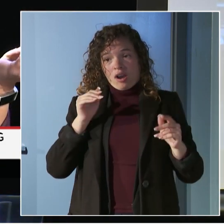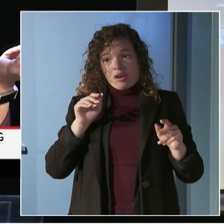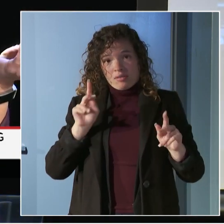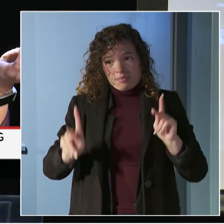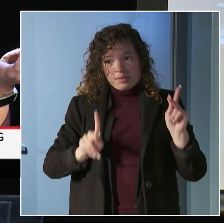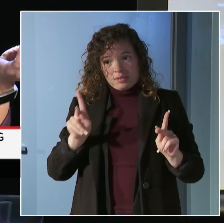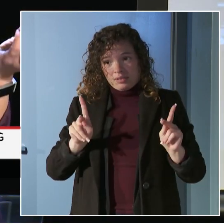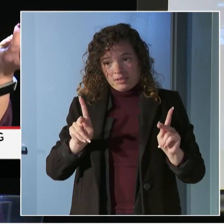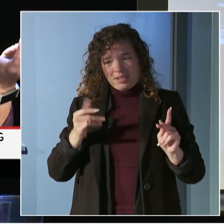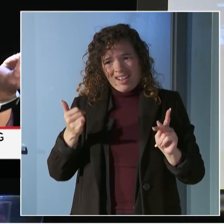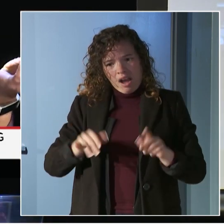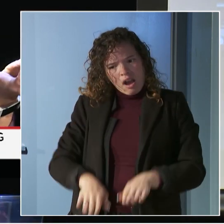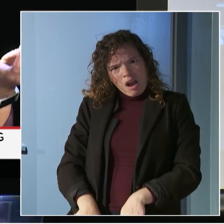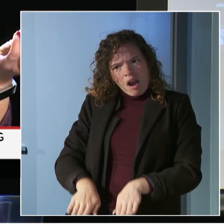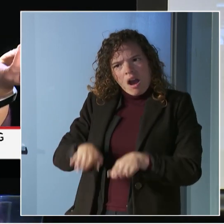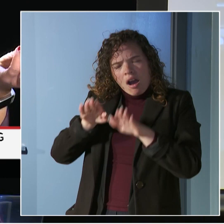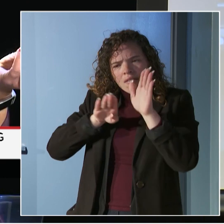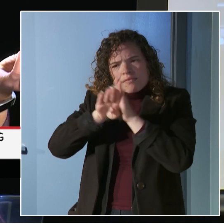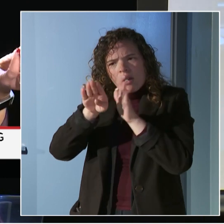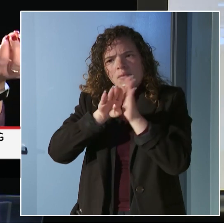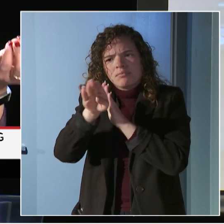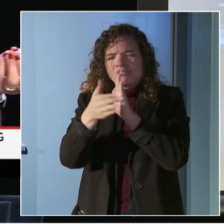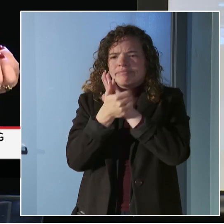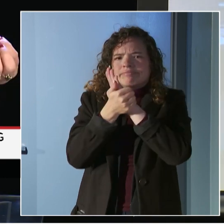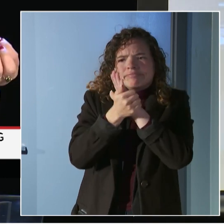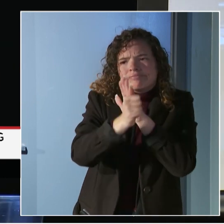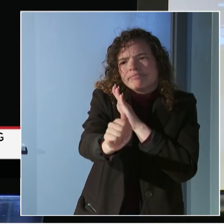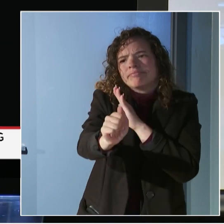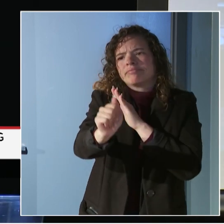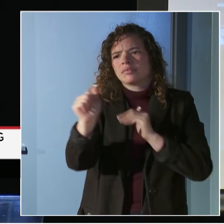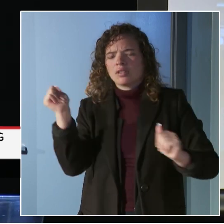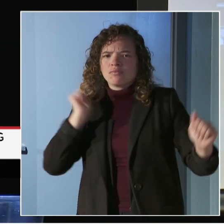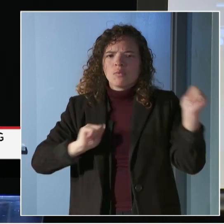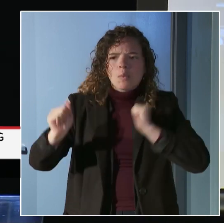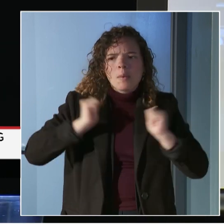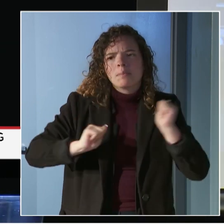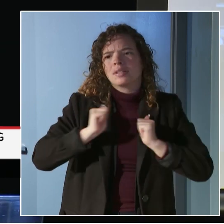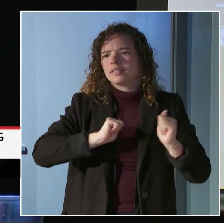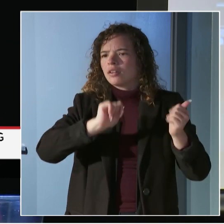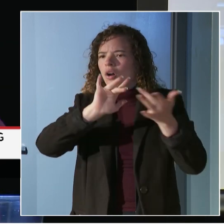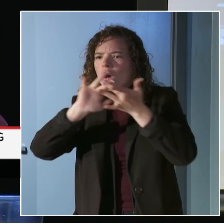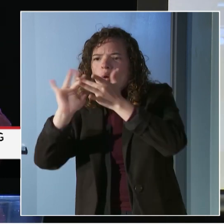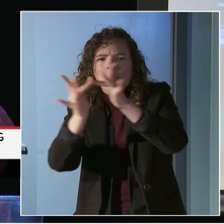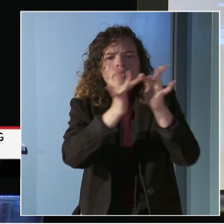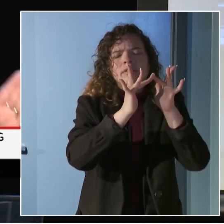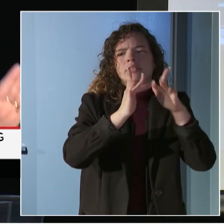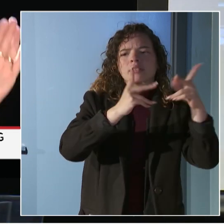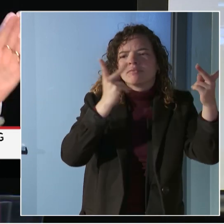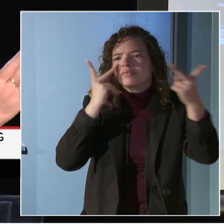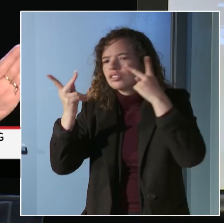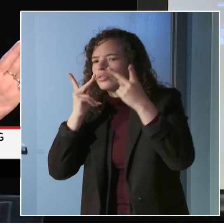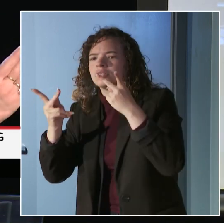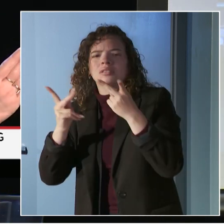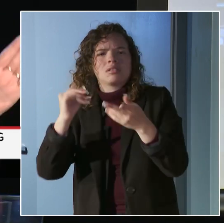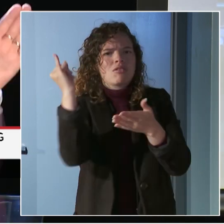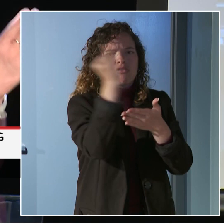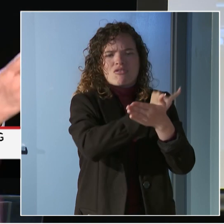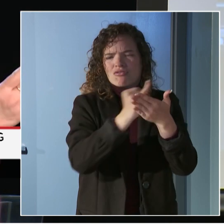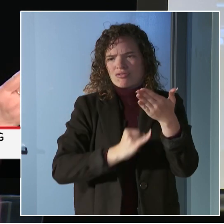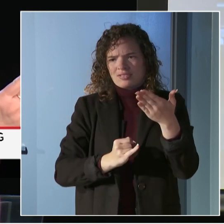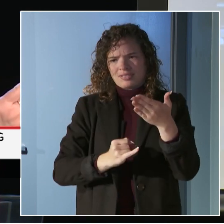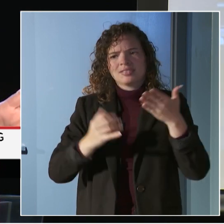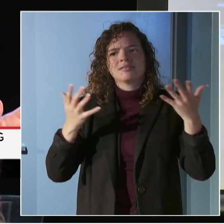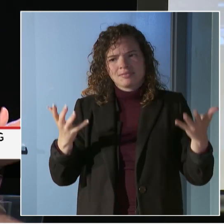their skills in the performing, the digital, and the visual arts. We simply remove the barriers that